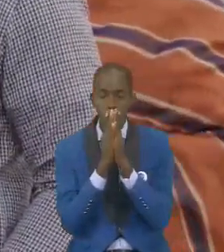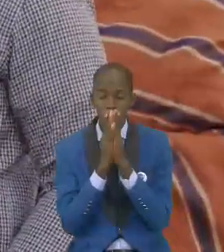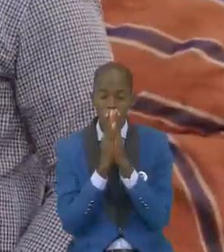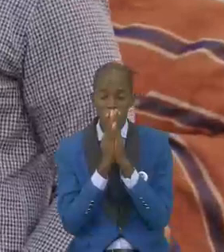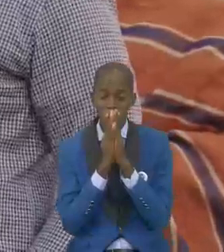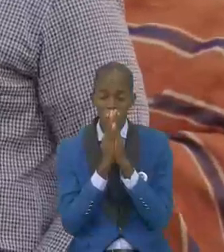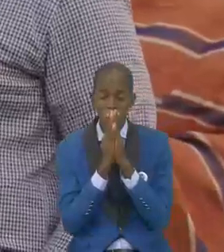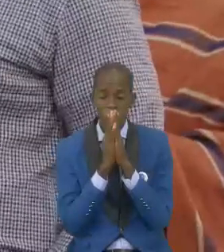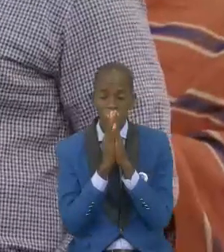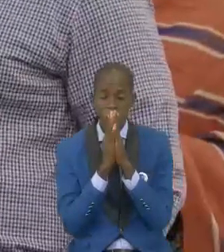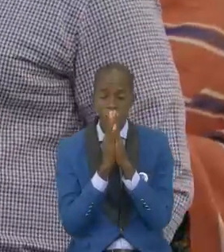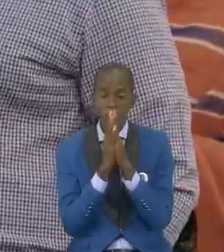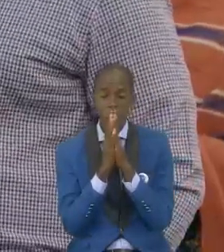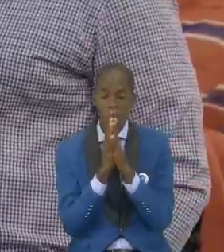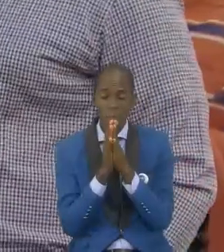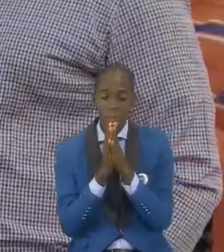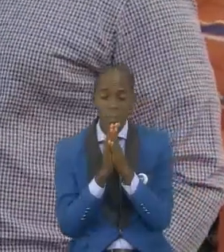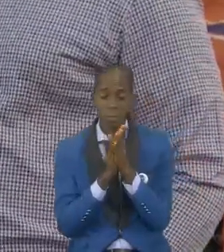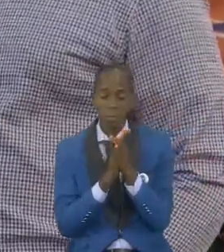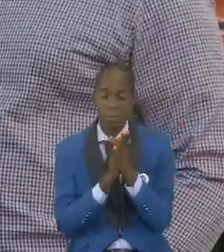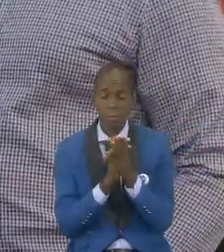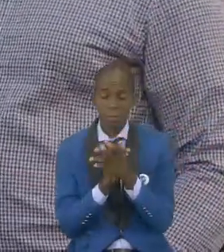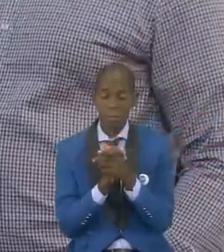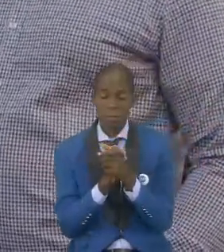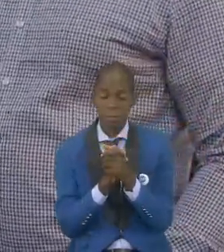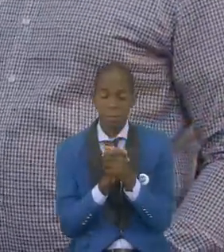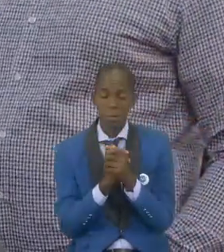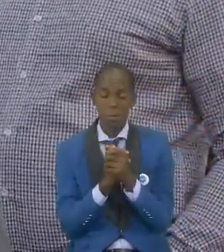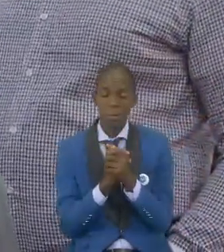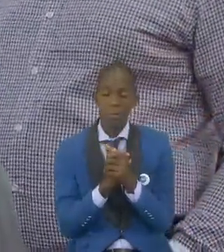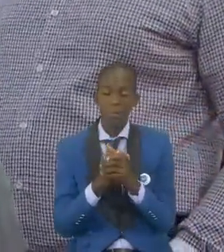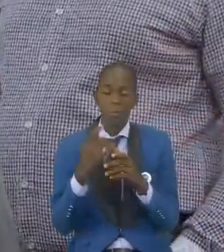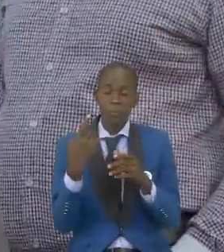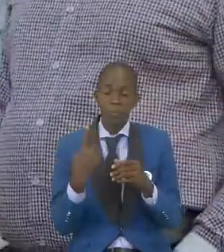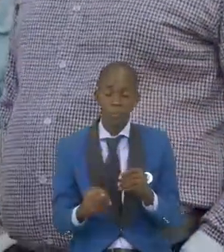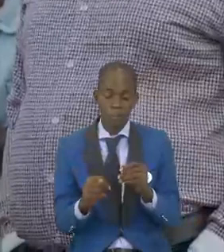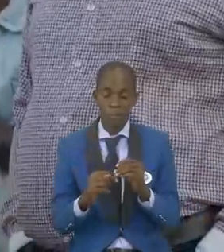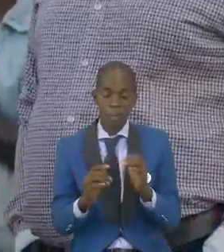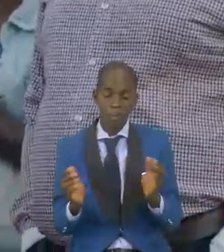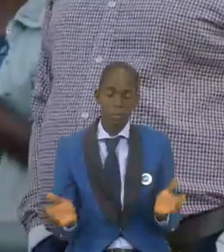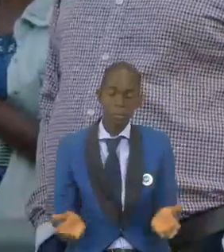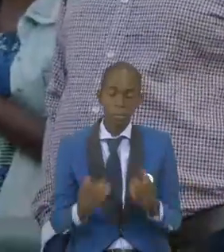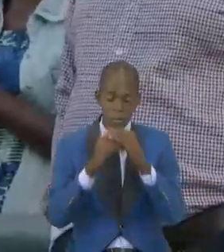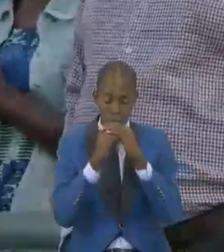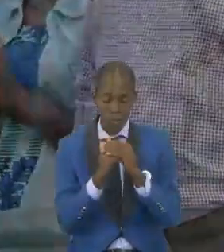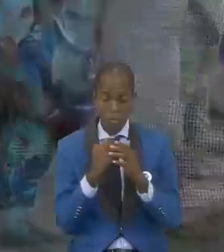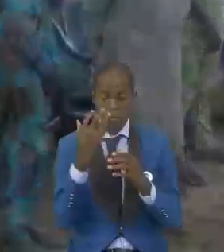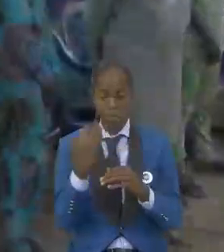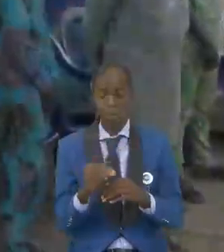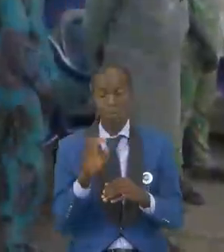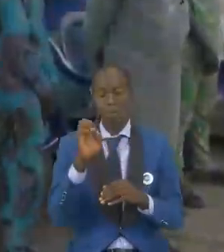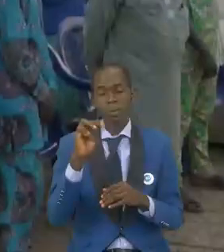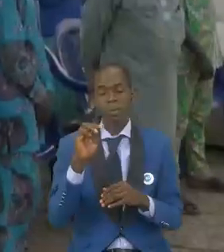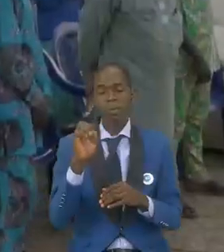The exaltation of Emmanuel. We're not here to exalt you, whoever you are. We're not here